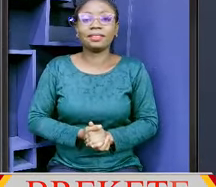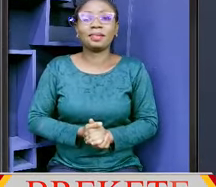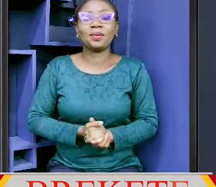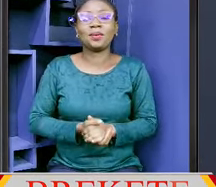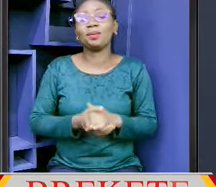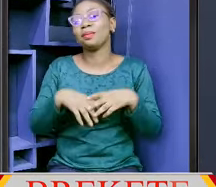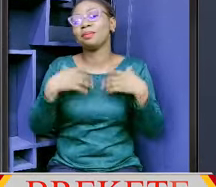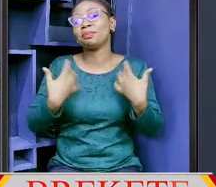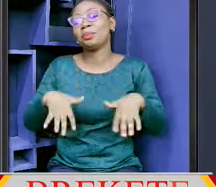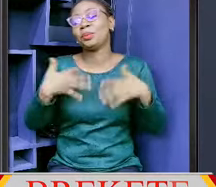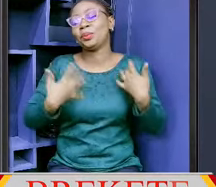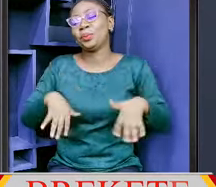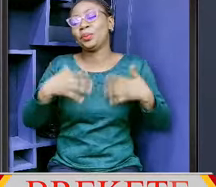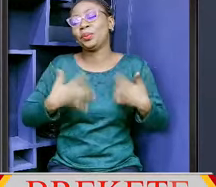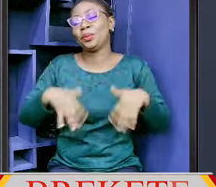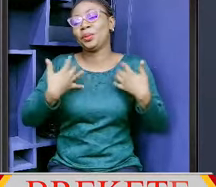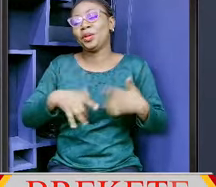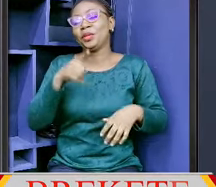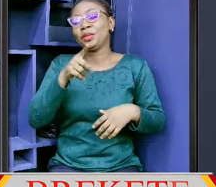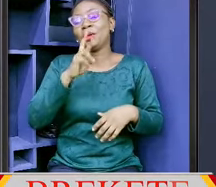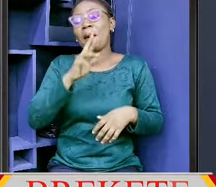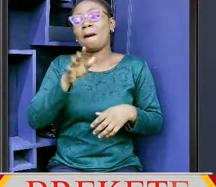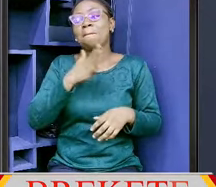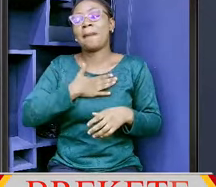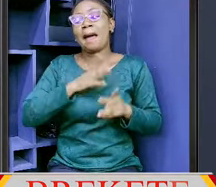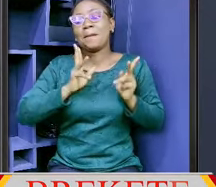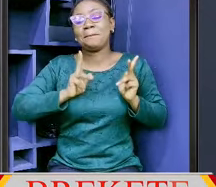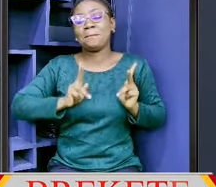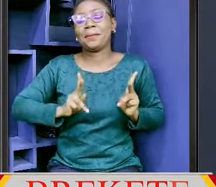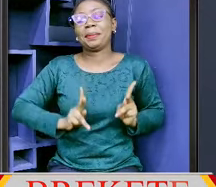Ah, sir. And you now my personal person.